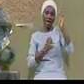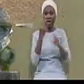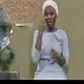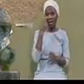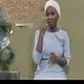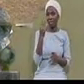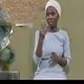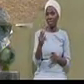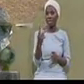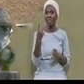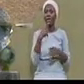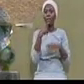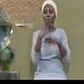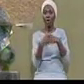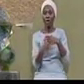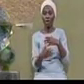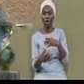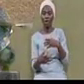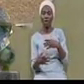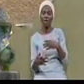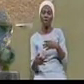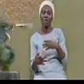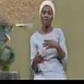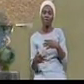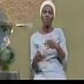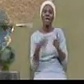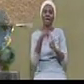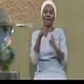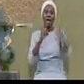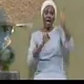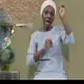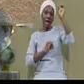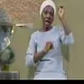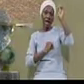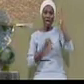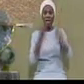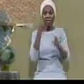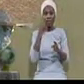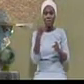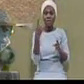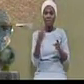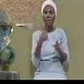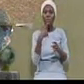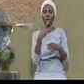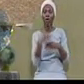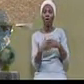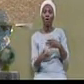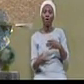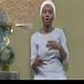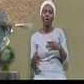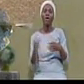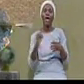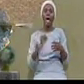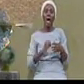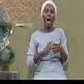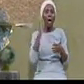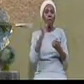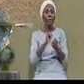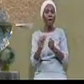When I see the blood, when I see the